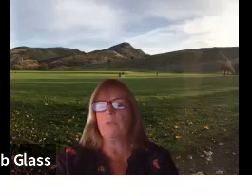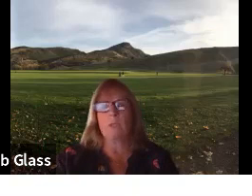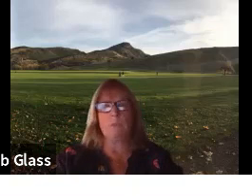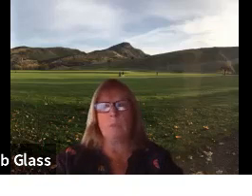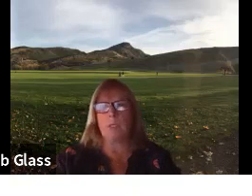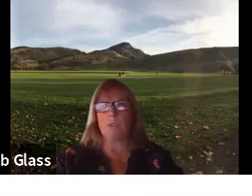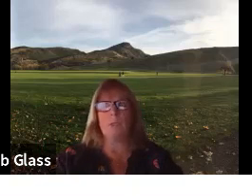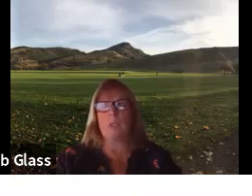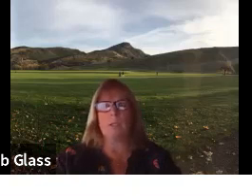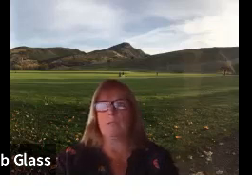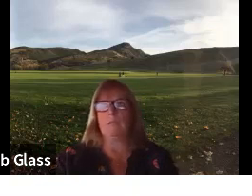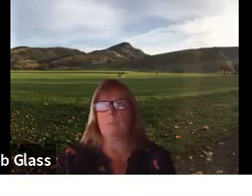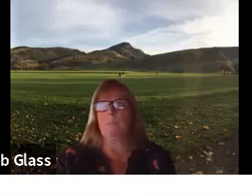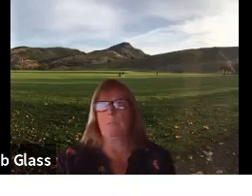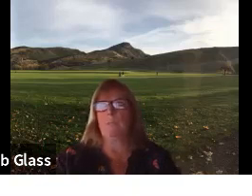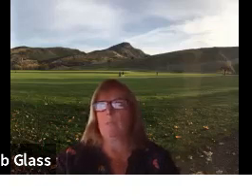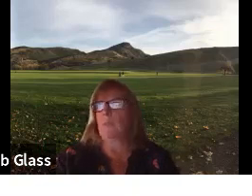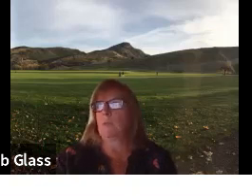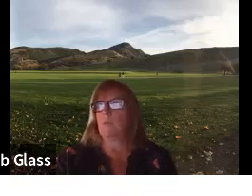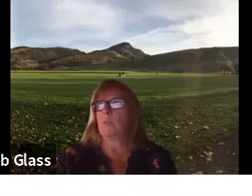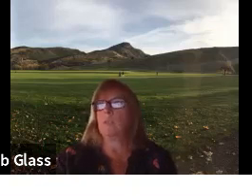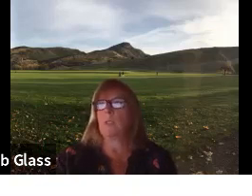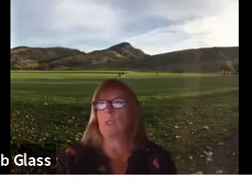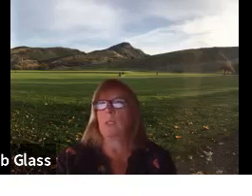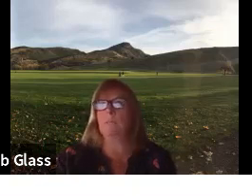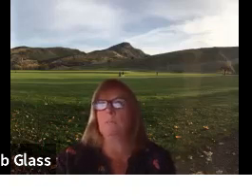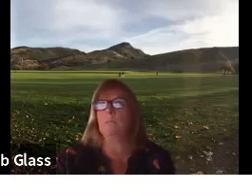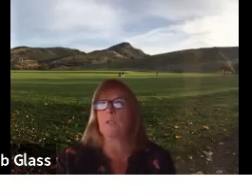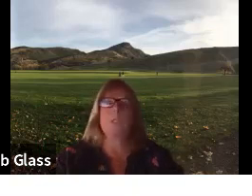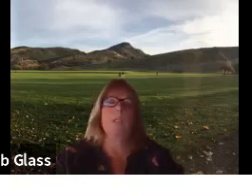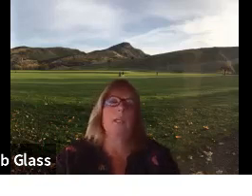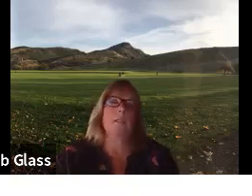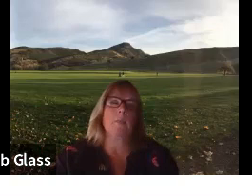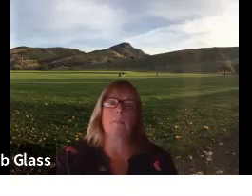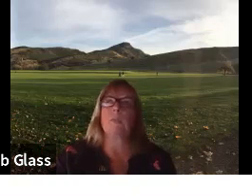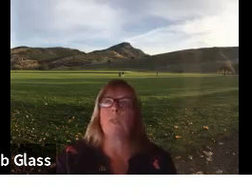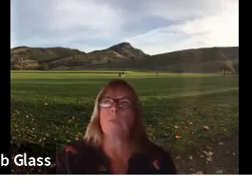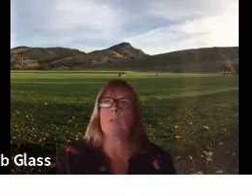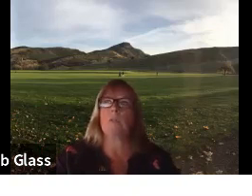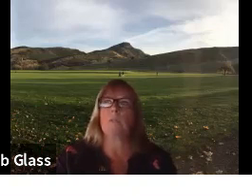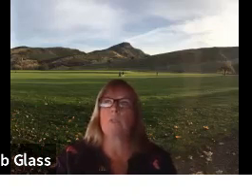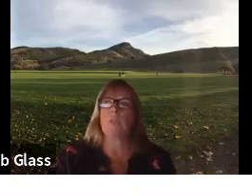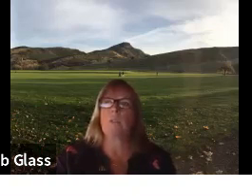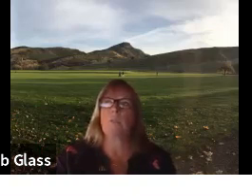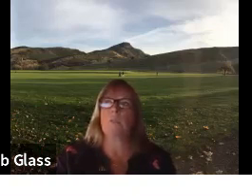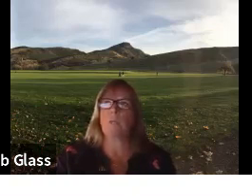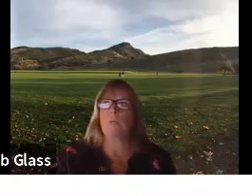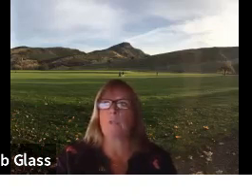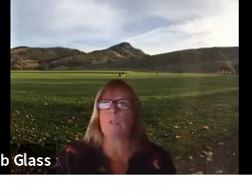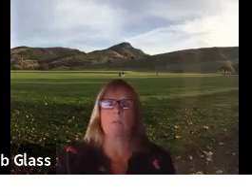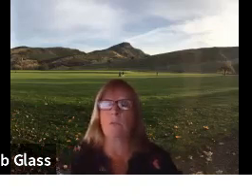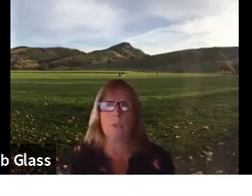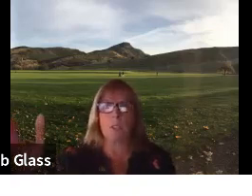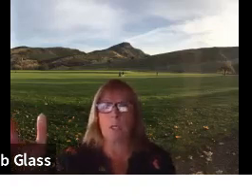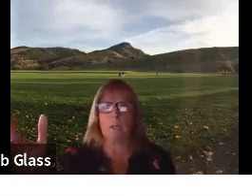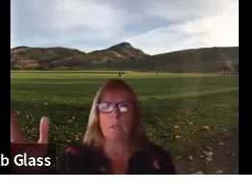don't have any information on 2B yet. So just a little heads up that when you see a reference to phase 2B, that refers